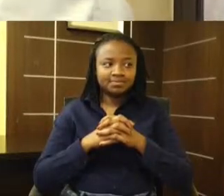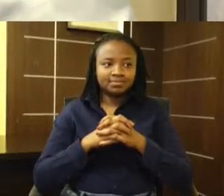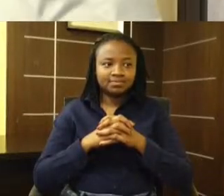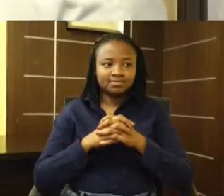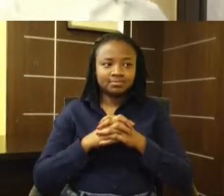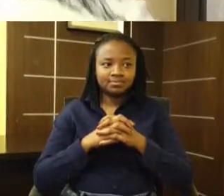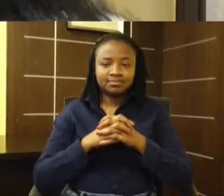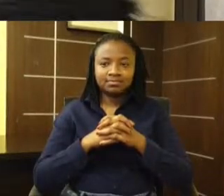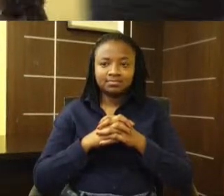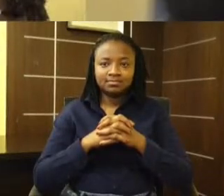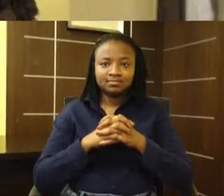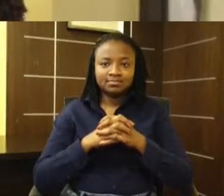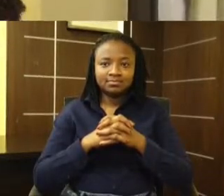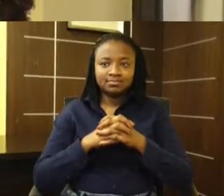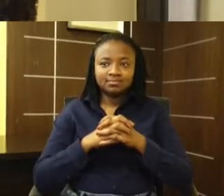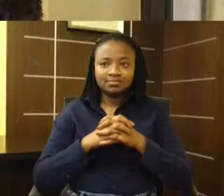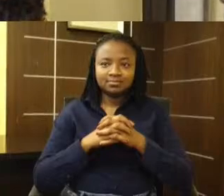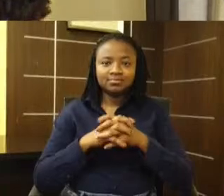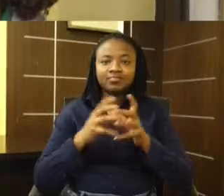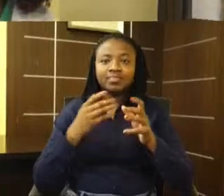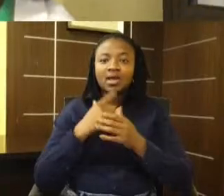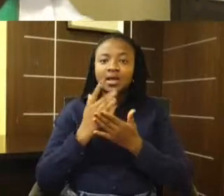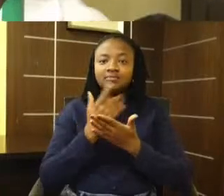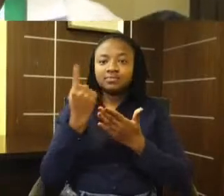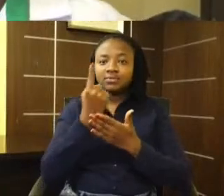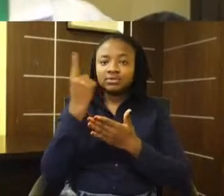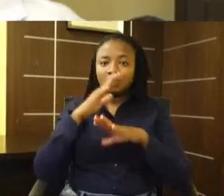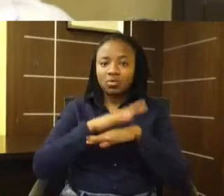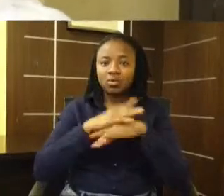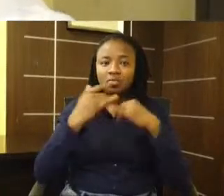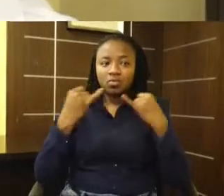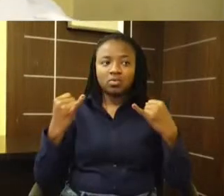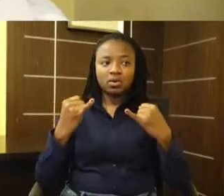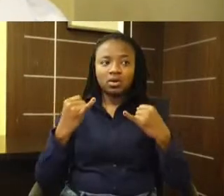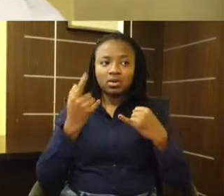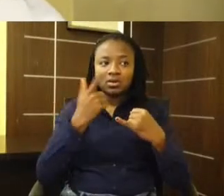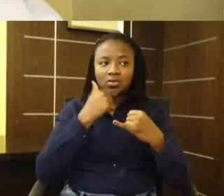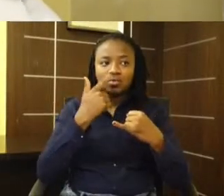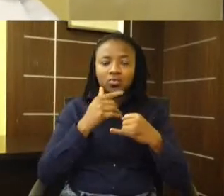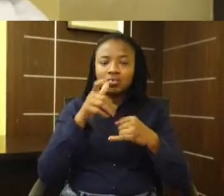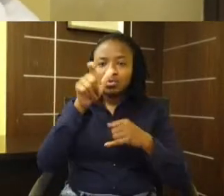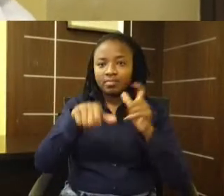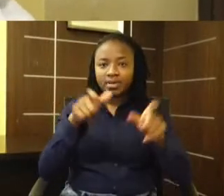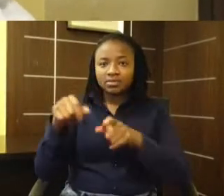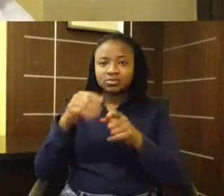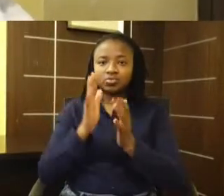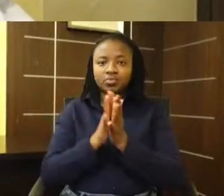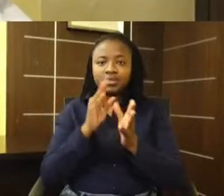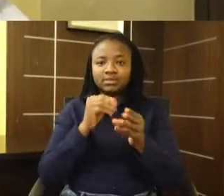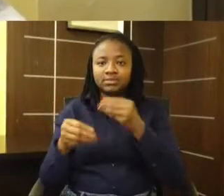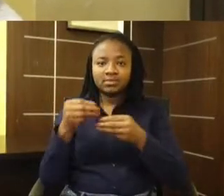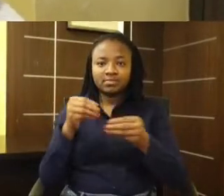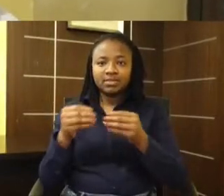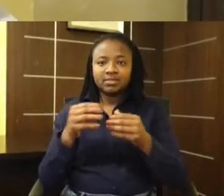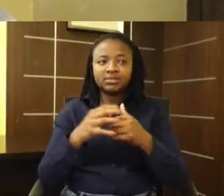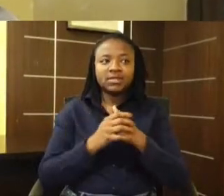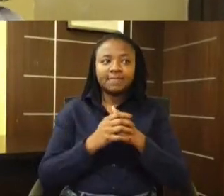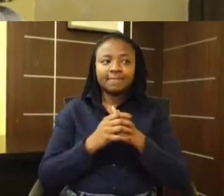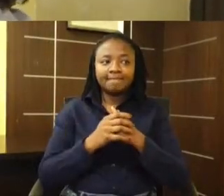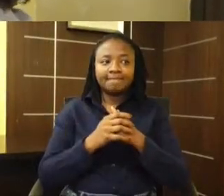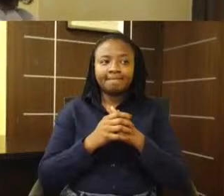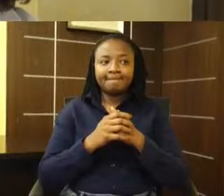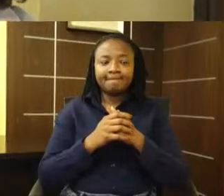Yeah, okay. By the way, we had somebody online who is a person living with disability, or a person